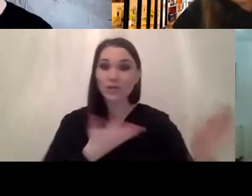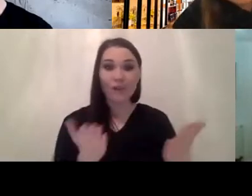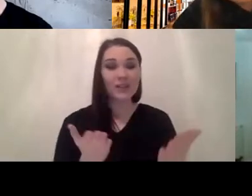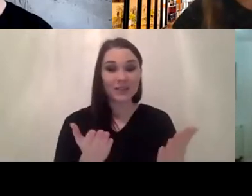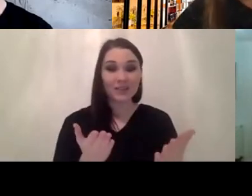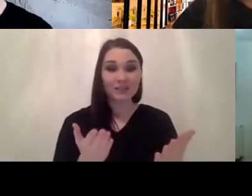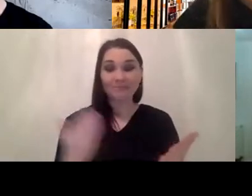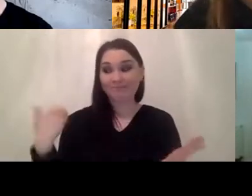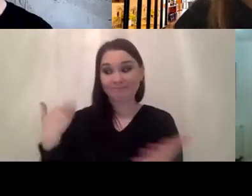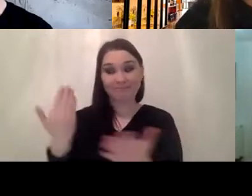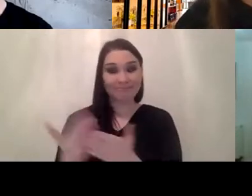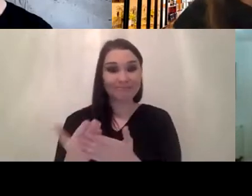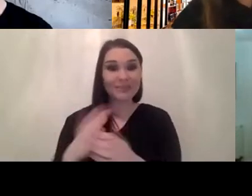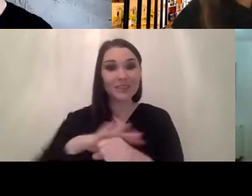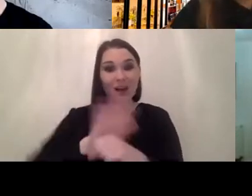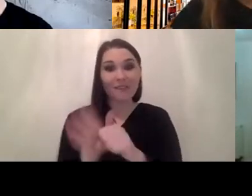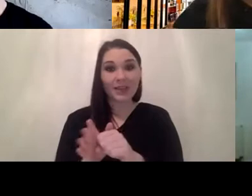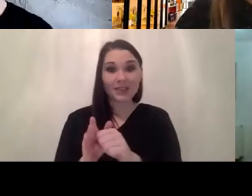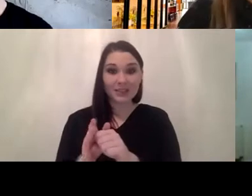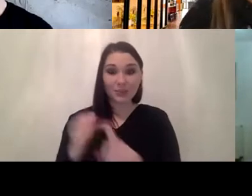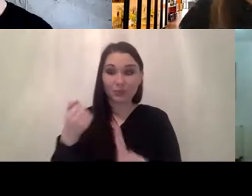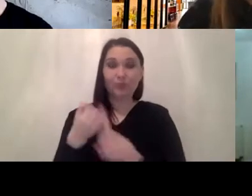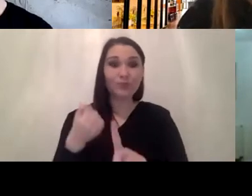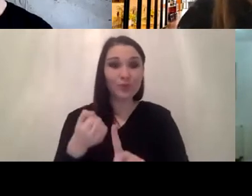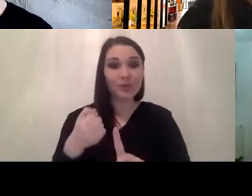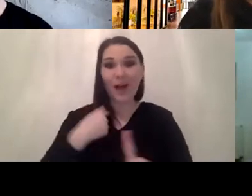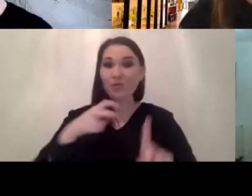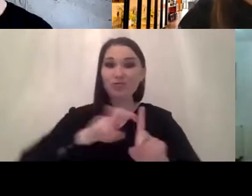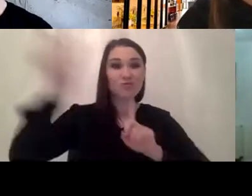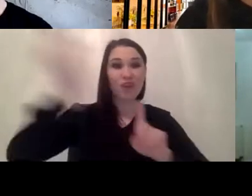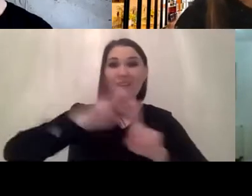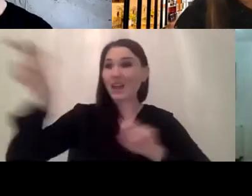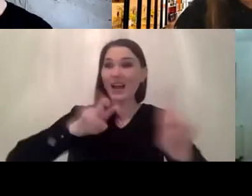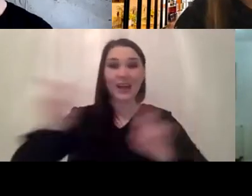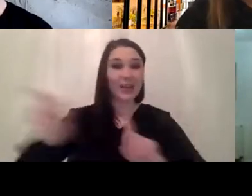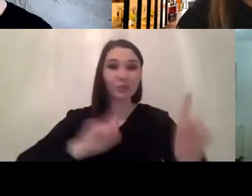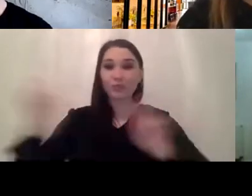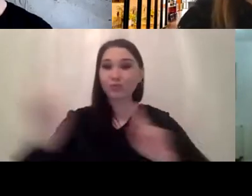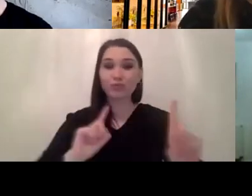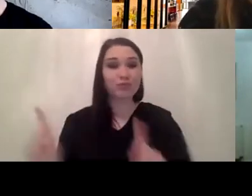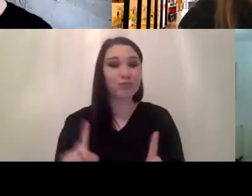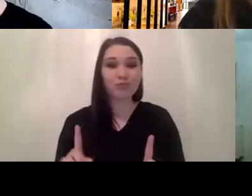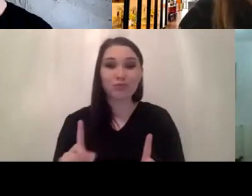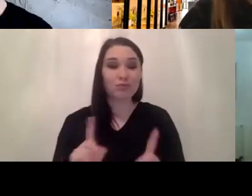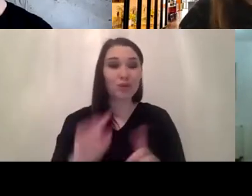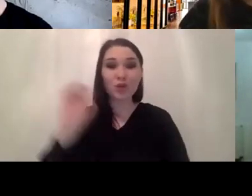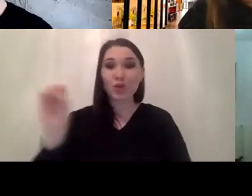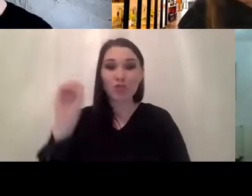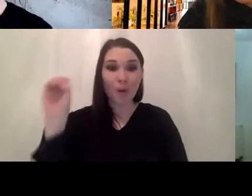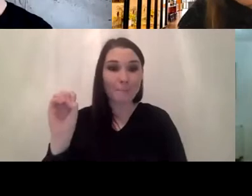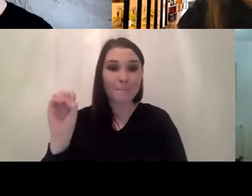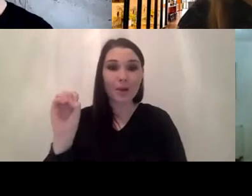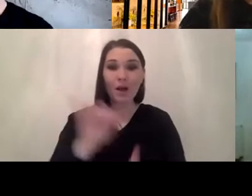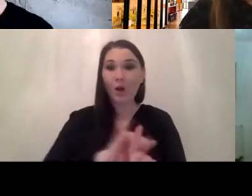was traveling a lot, taking 5 a.m. flights to somewhere in Europe and go to a meeting with a client or a workshop. And all